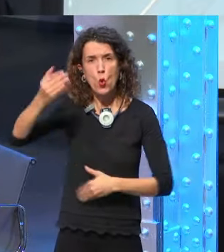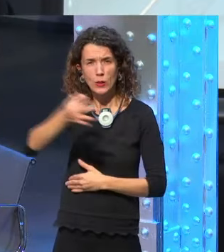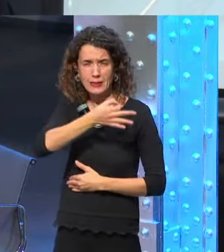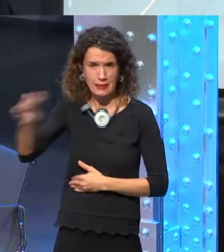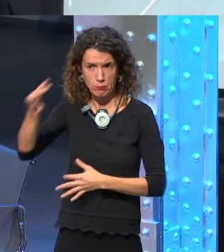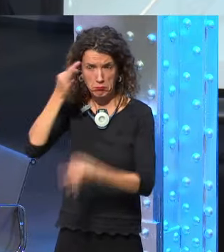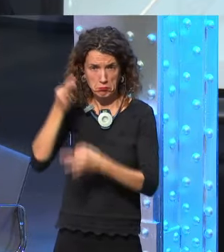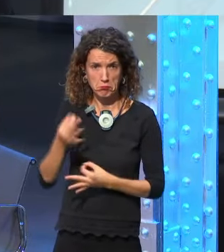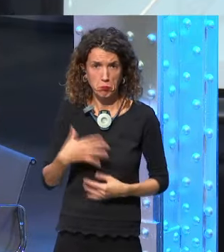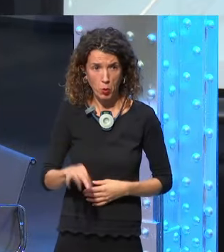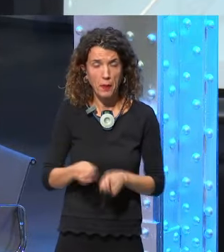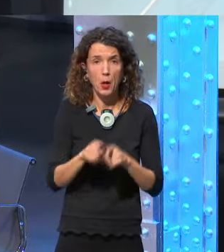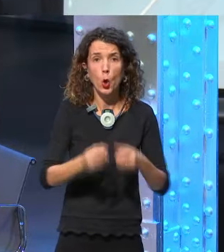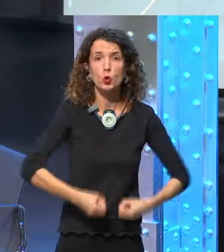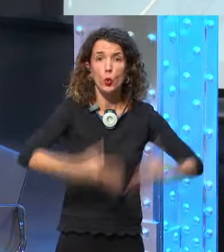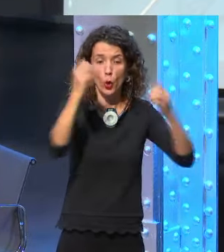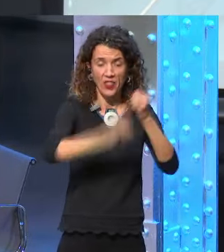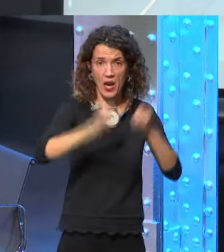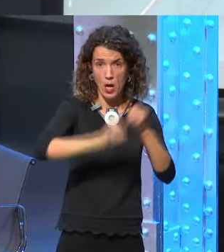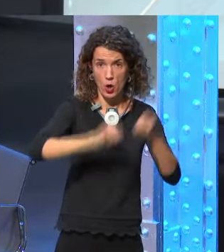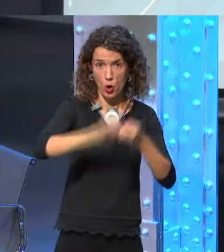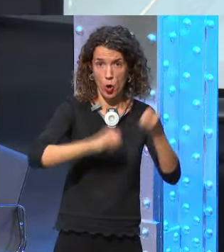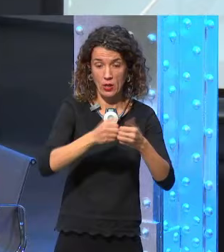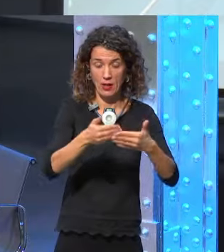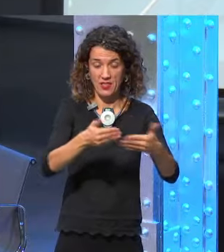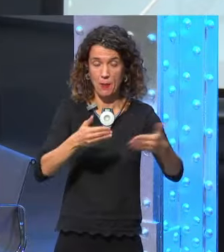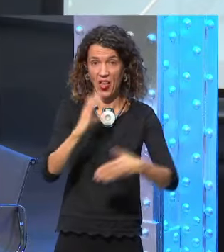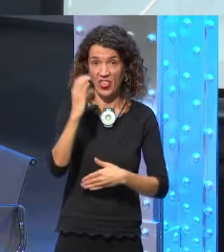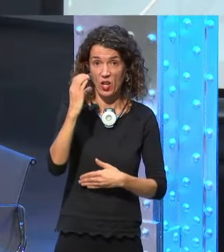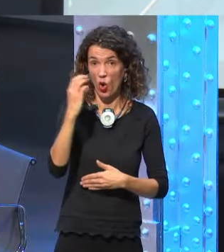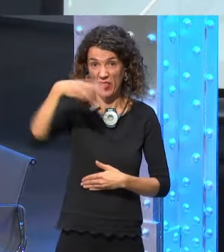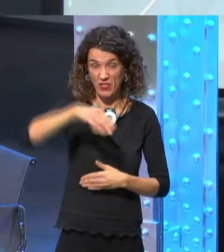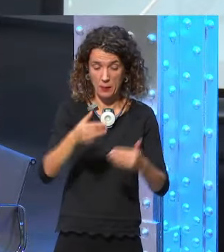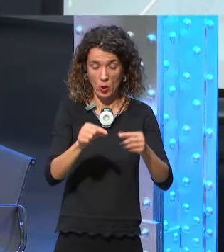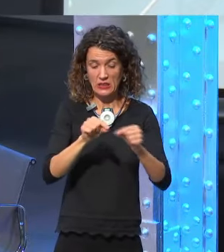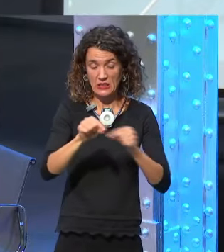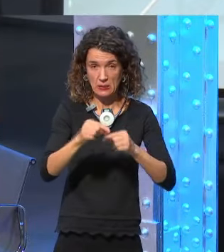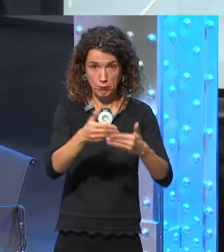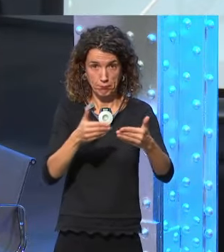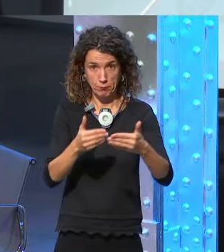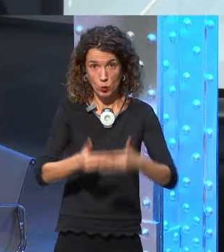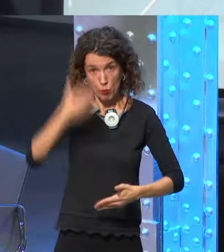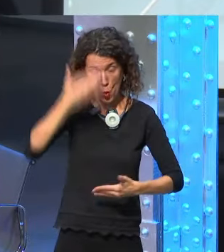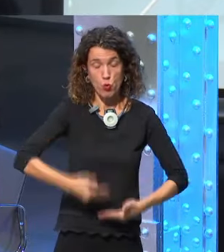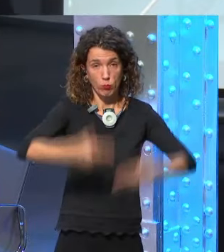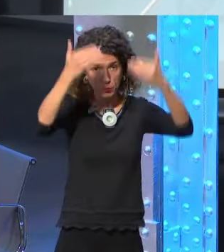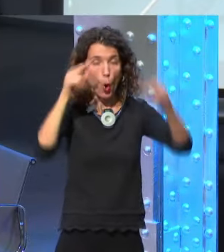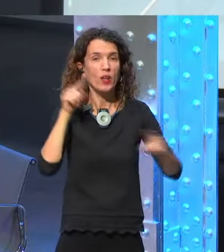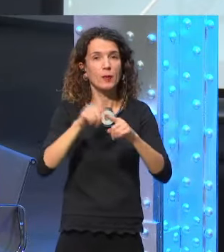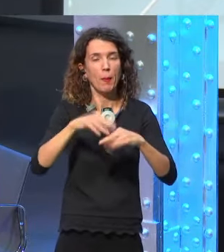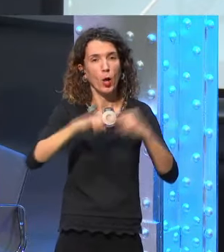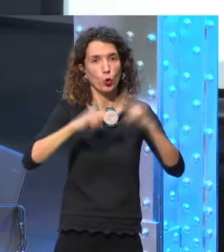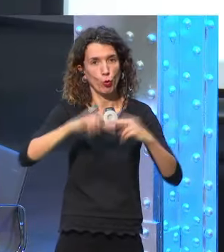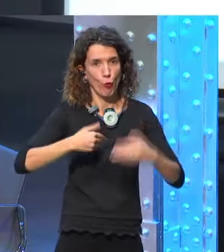is off by 5 centimeters. I'm not saying this is a goal for future construction, but it also kind of relaxes